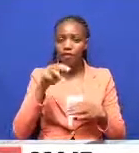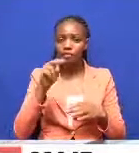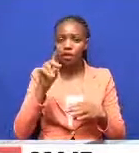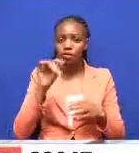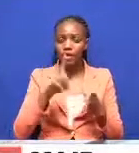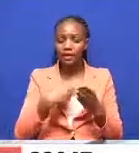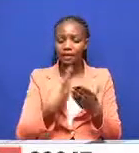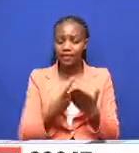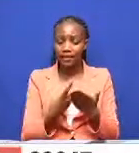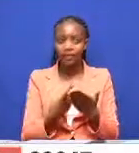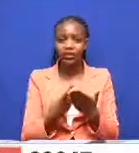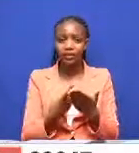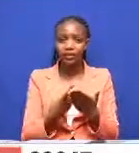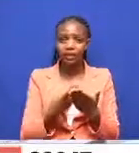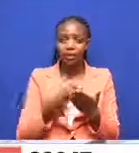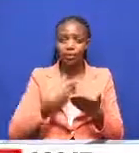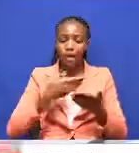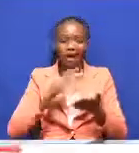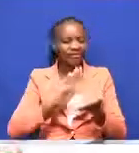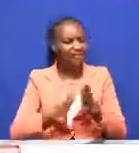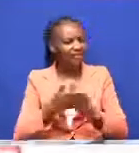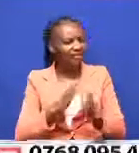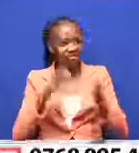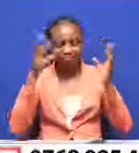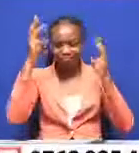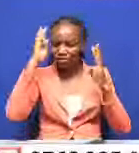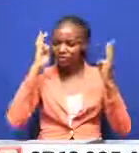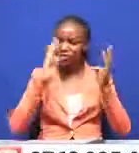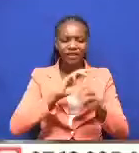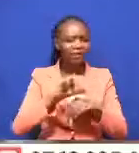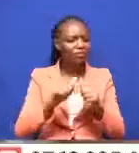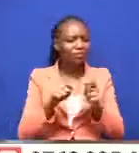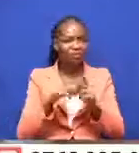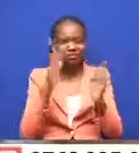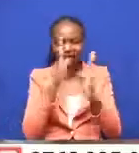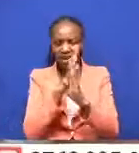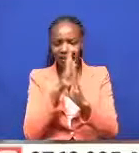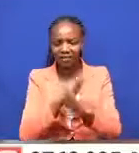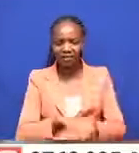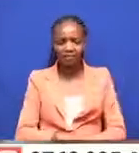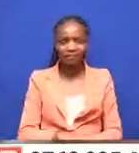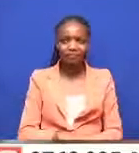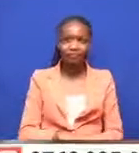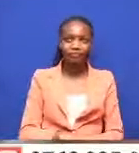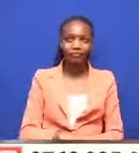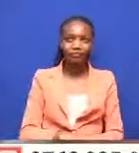therefore there is really nothing to hide.